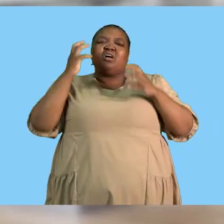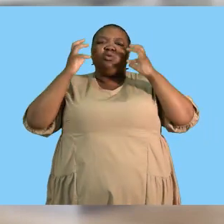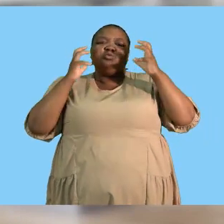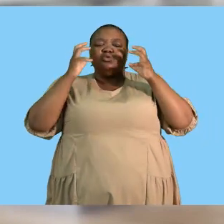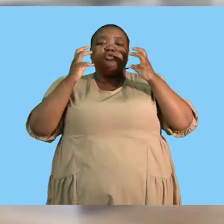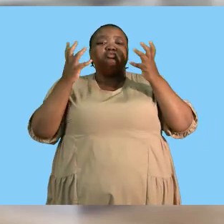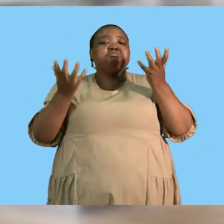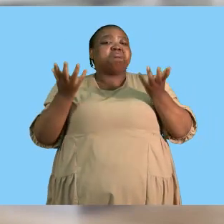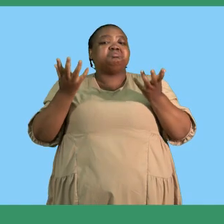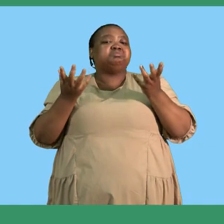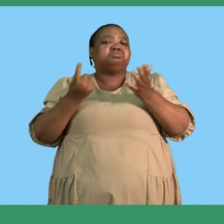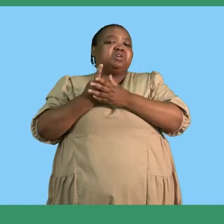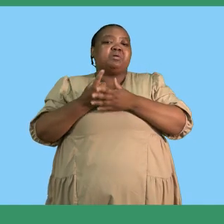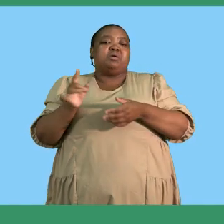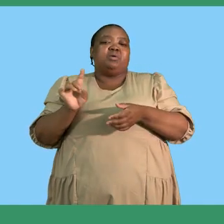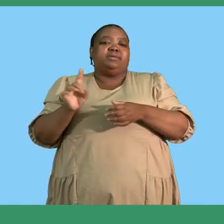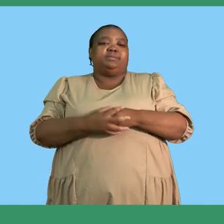you can come across is